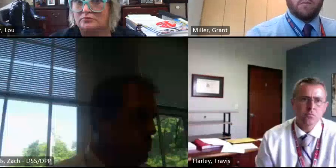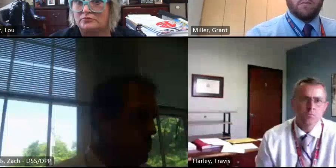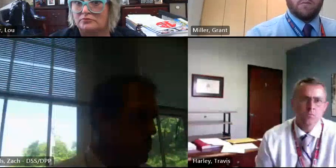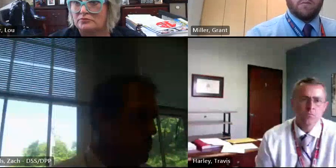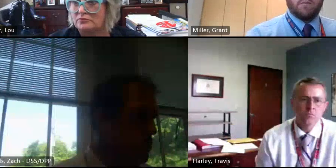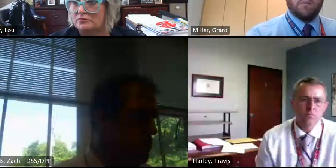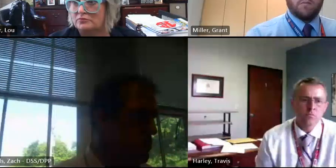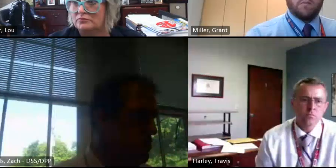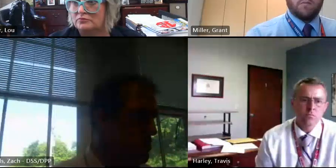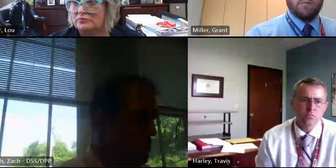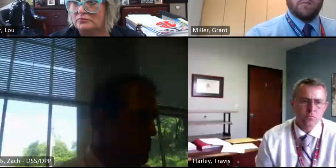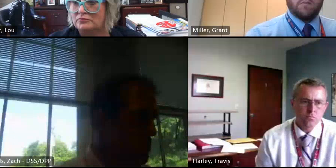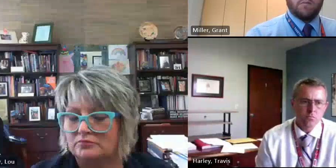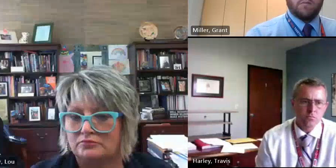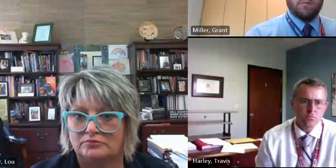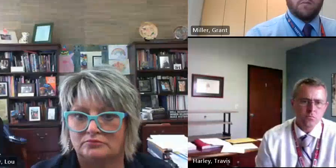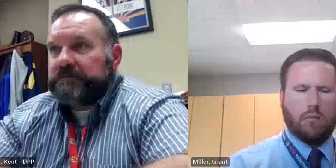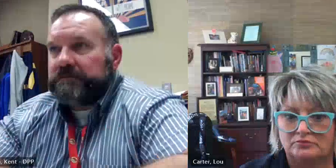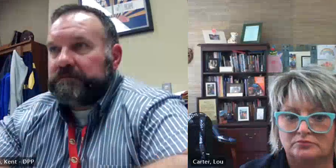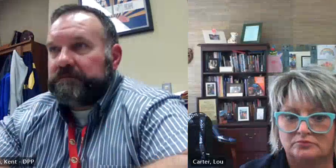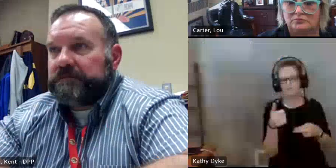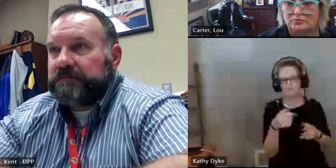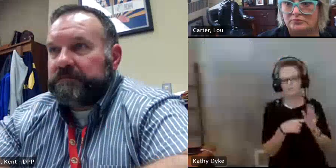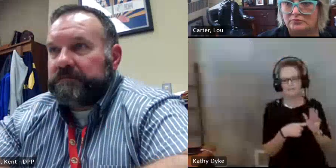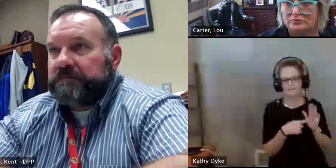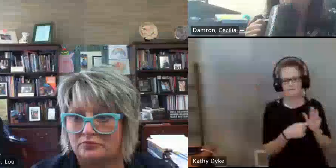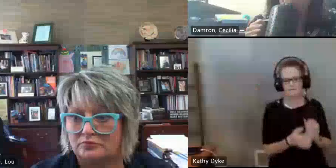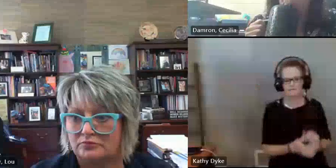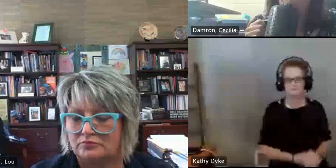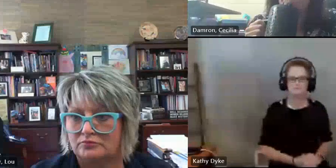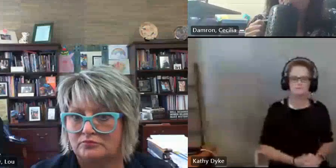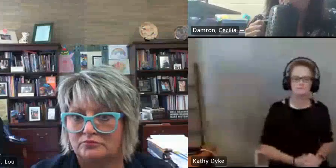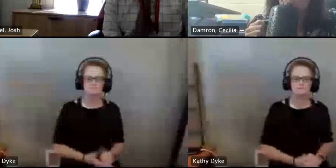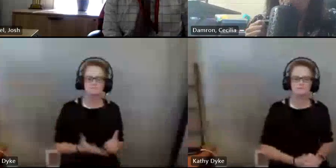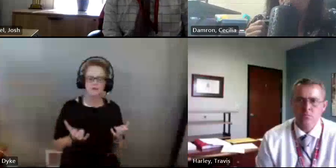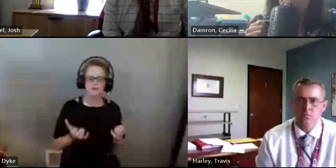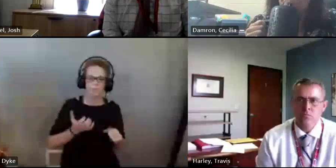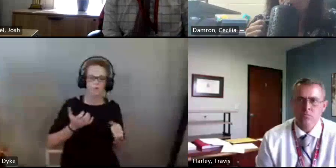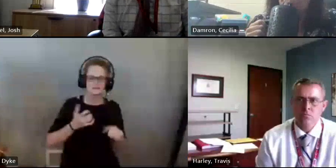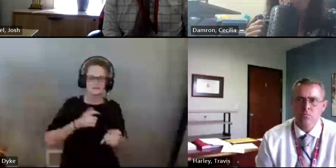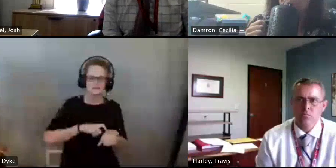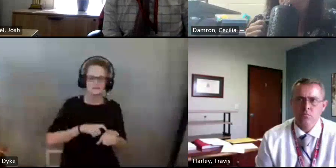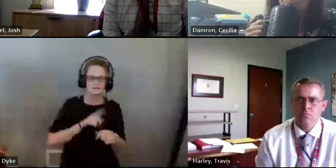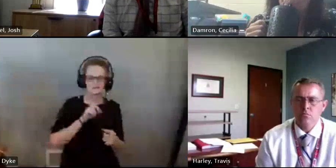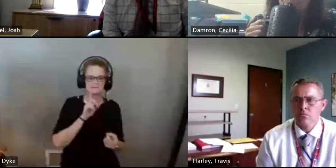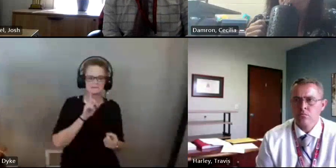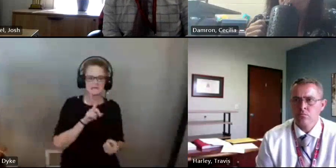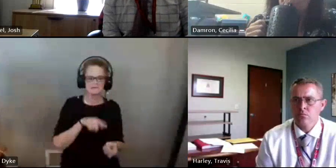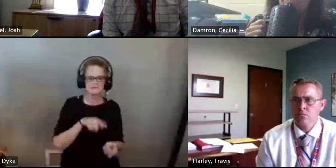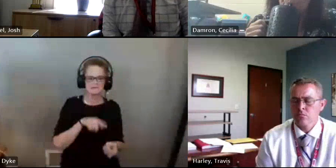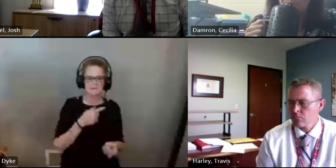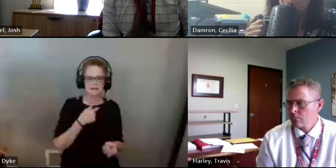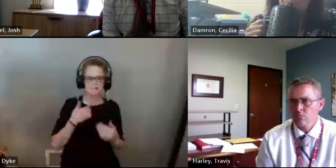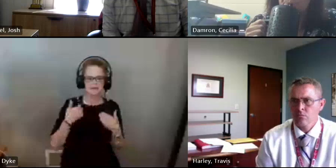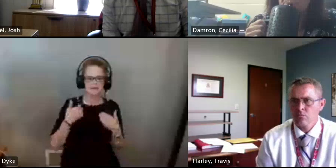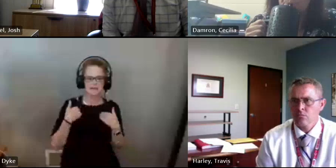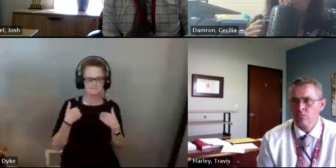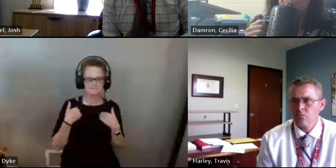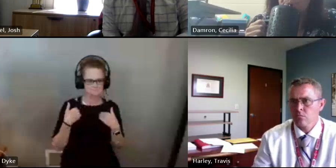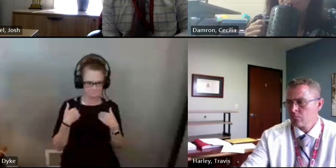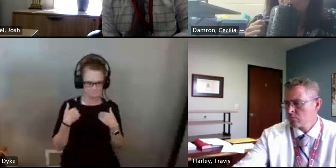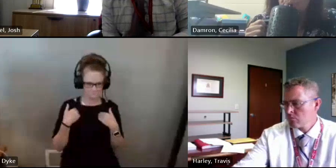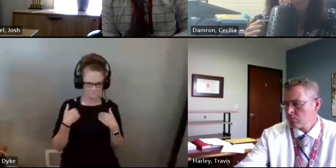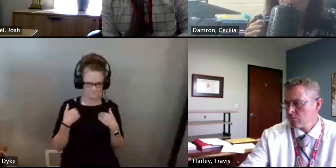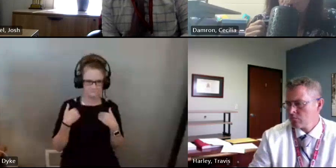and the rest of the examples. I would like to take this time also to answer. I'm having to do